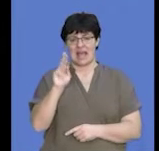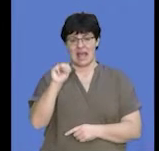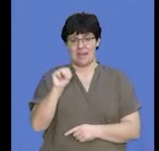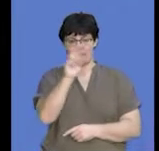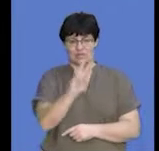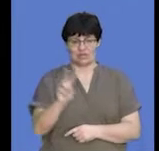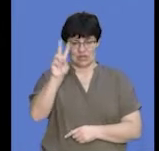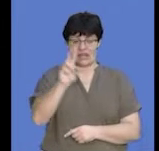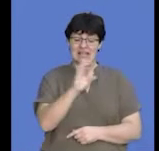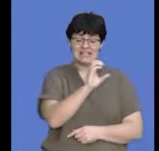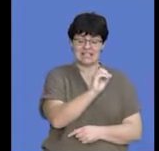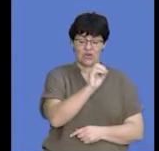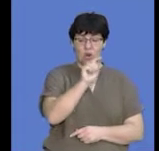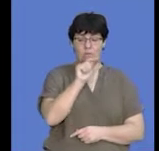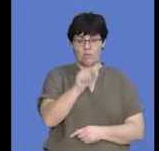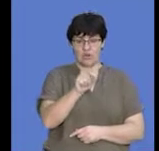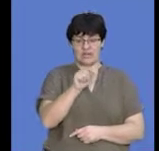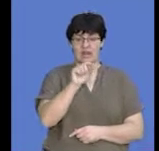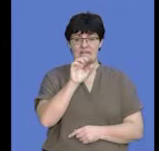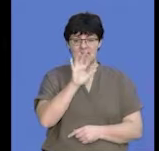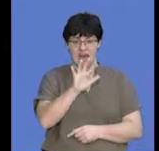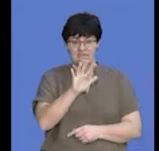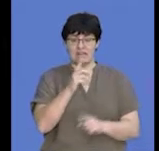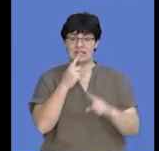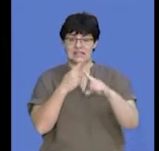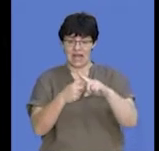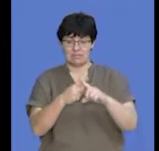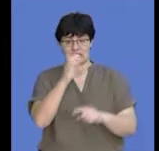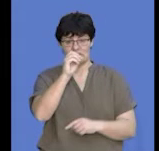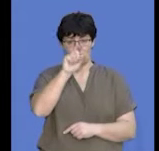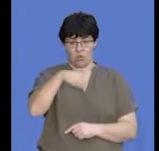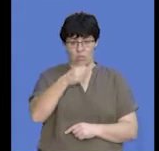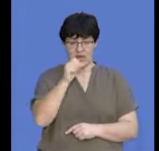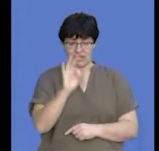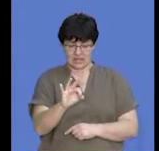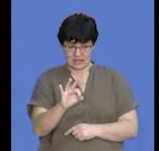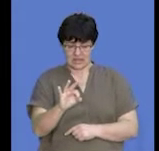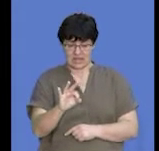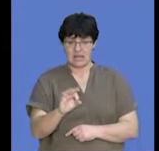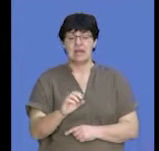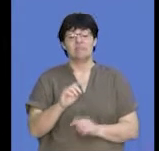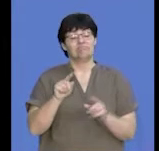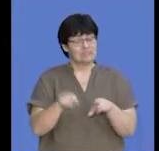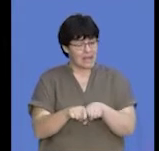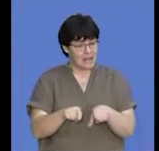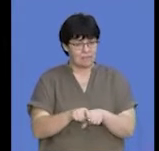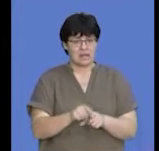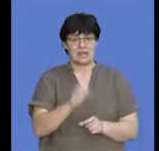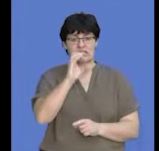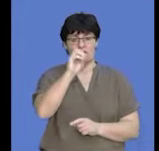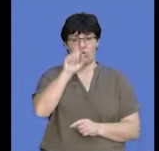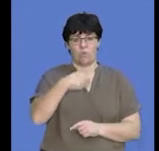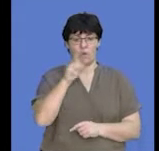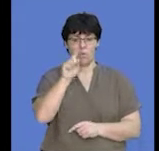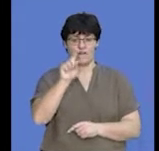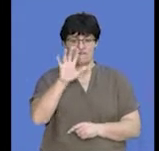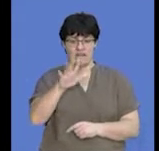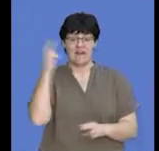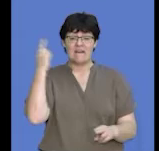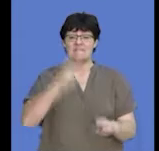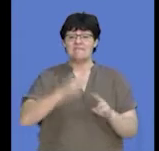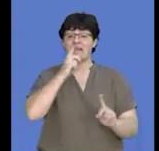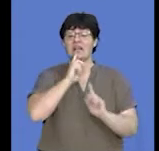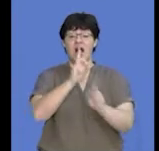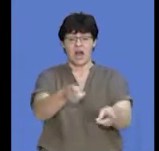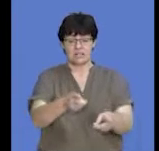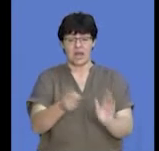answer, 0.5 multiplied by 0.3, 0.15. That final answer is